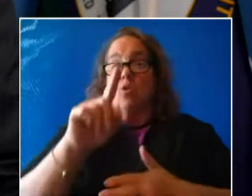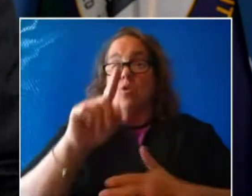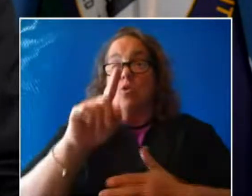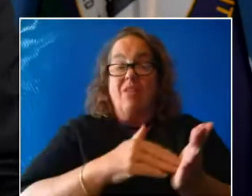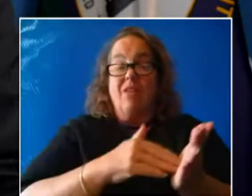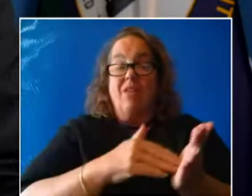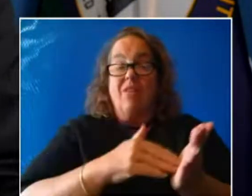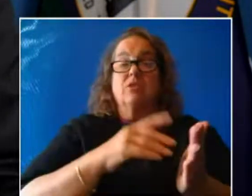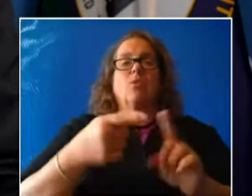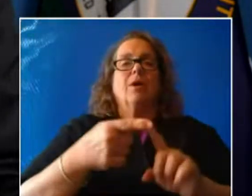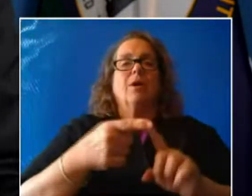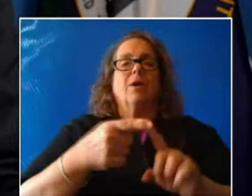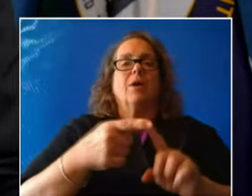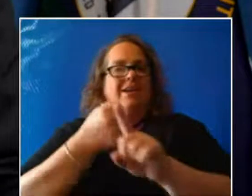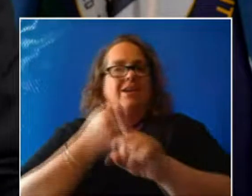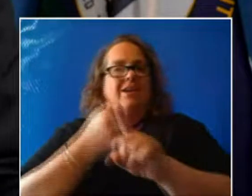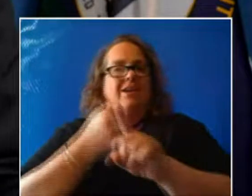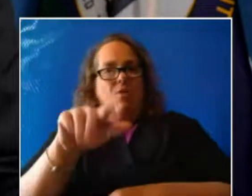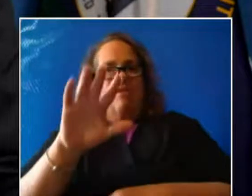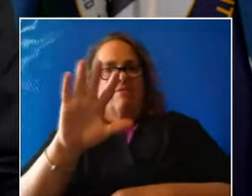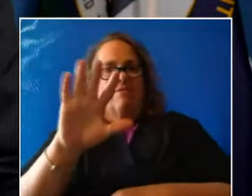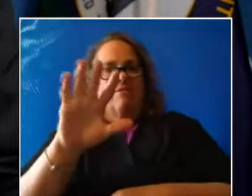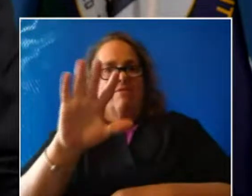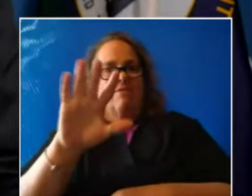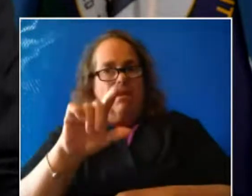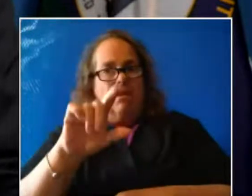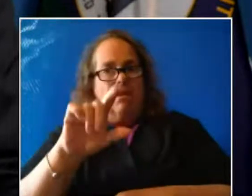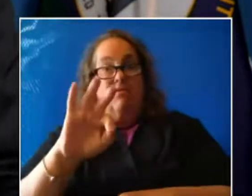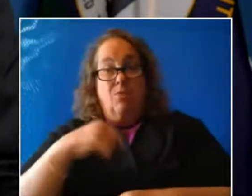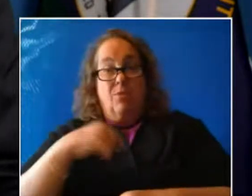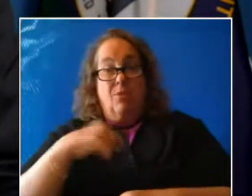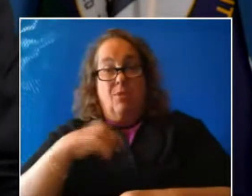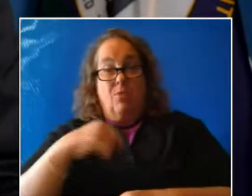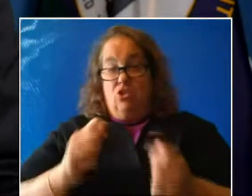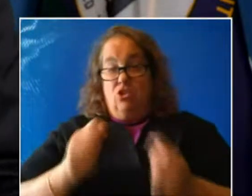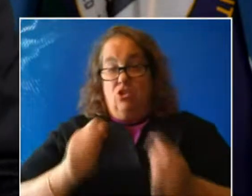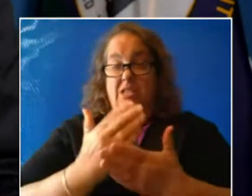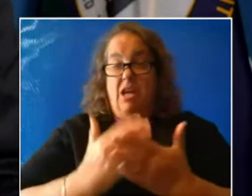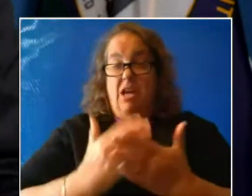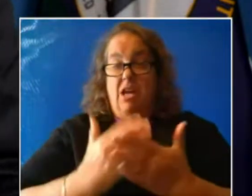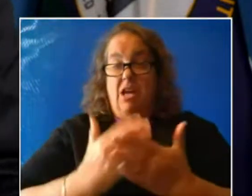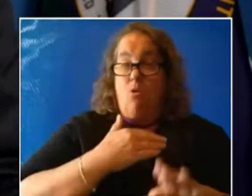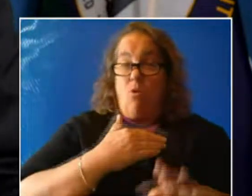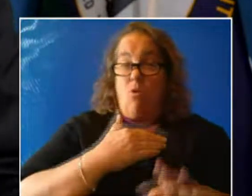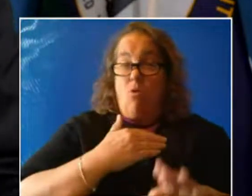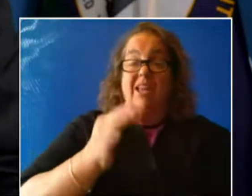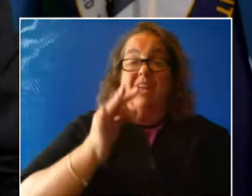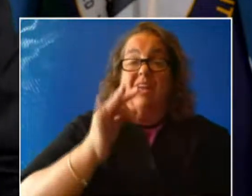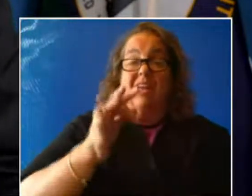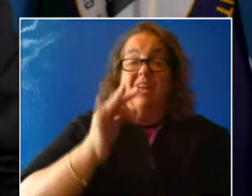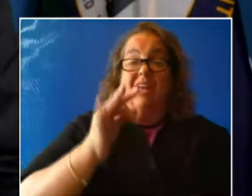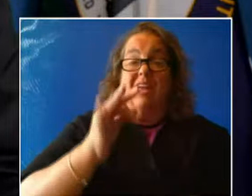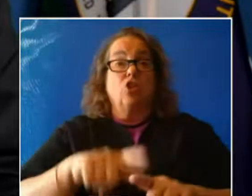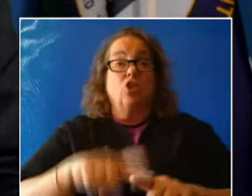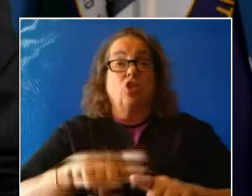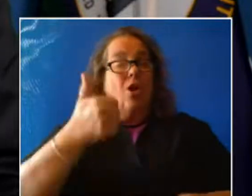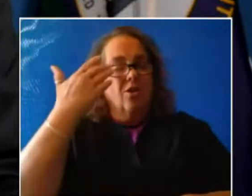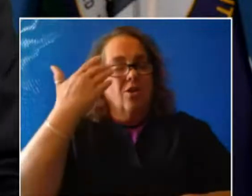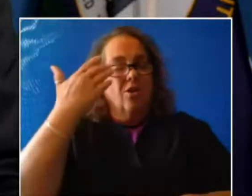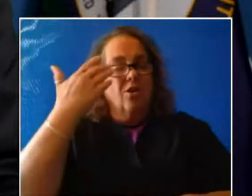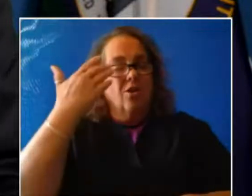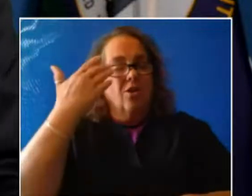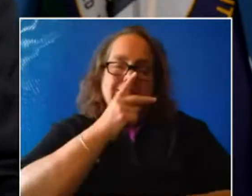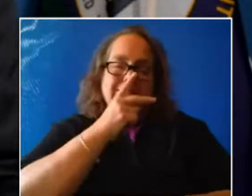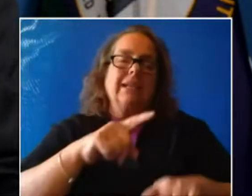can make some adjustments before then, if it's taking longer to get there than it should, we'll see. Again, it'll all depend on the number of